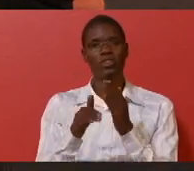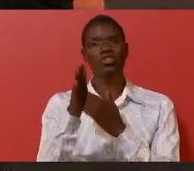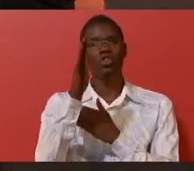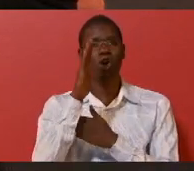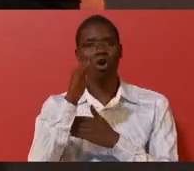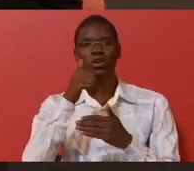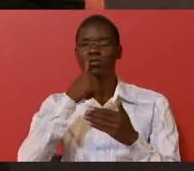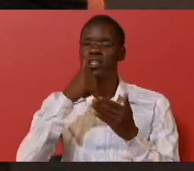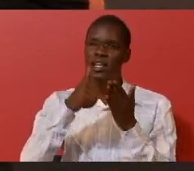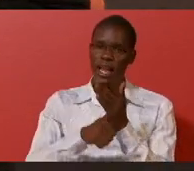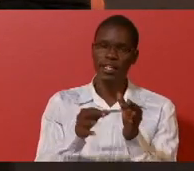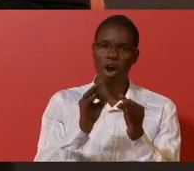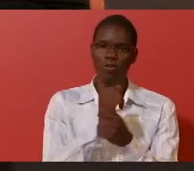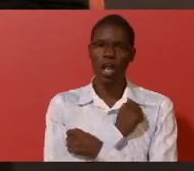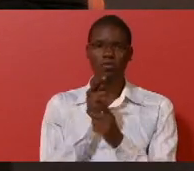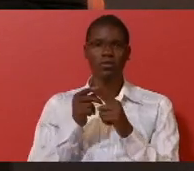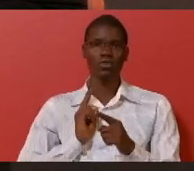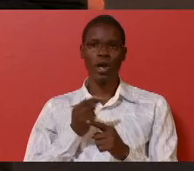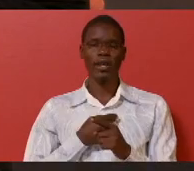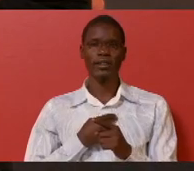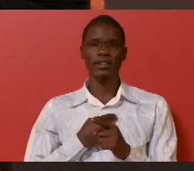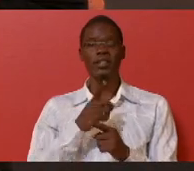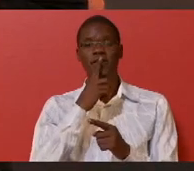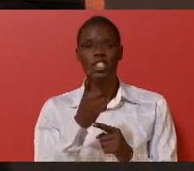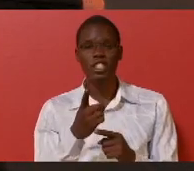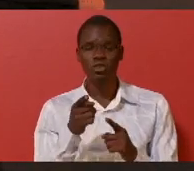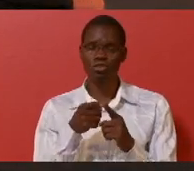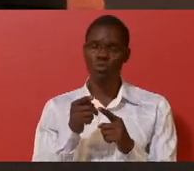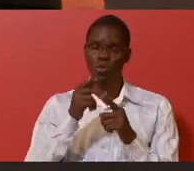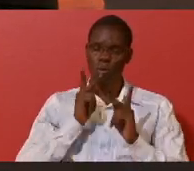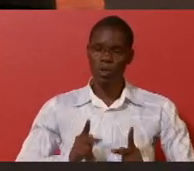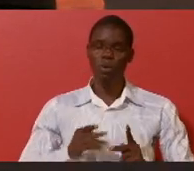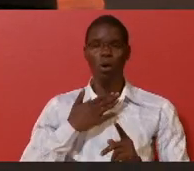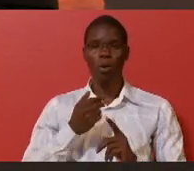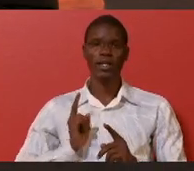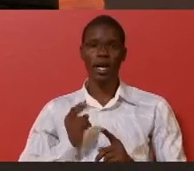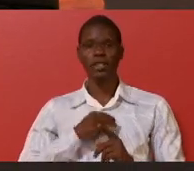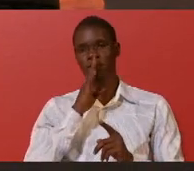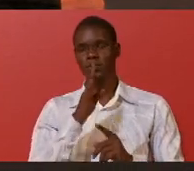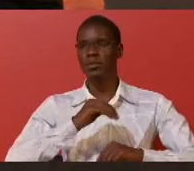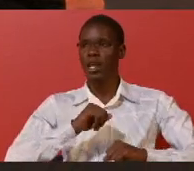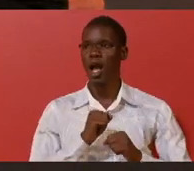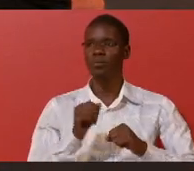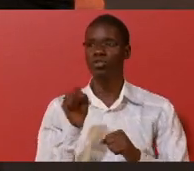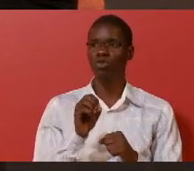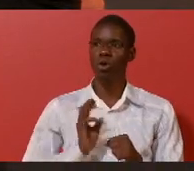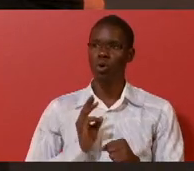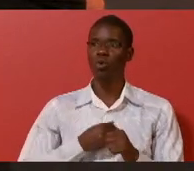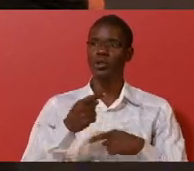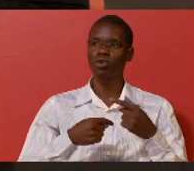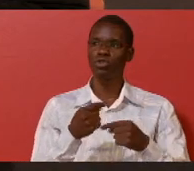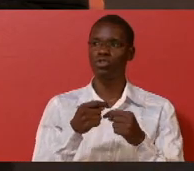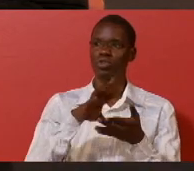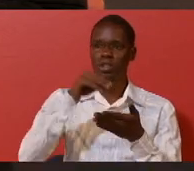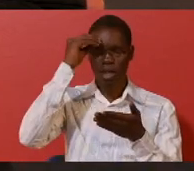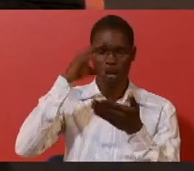It's his instruction to his people, because he wants us to be happy. So let's keep in mind what God